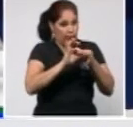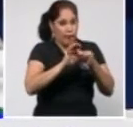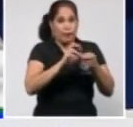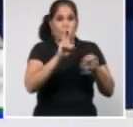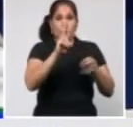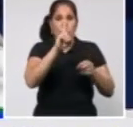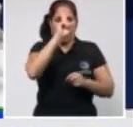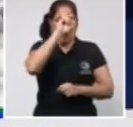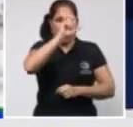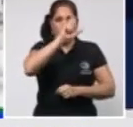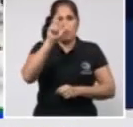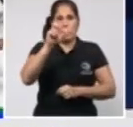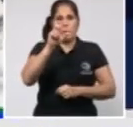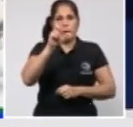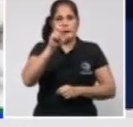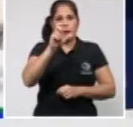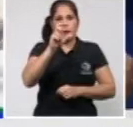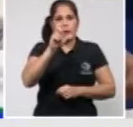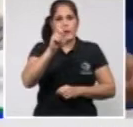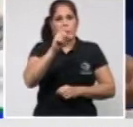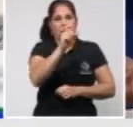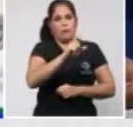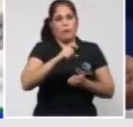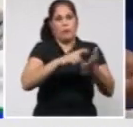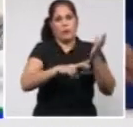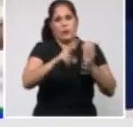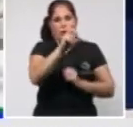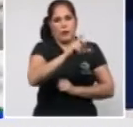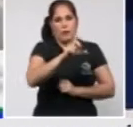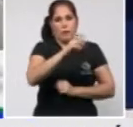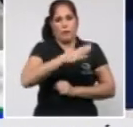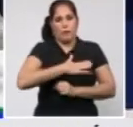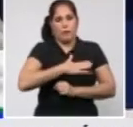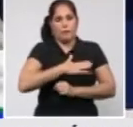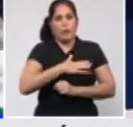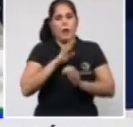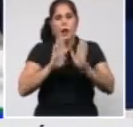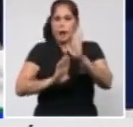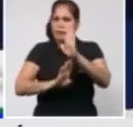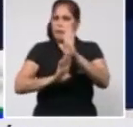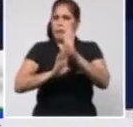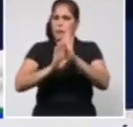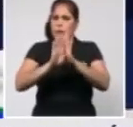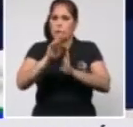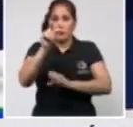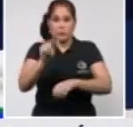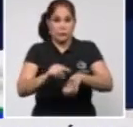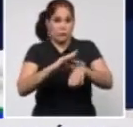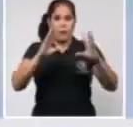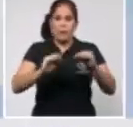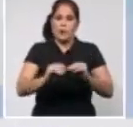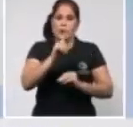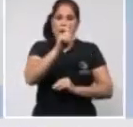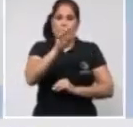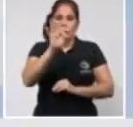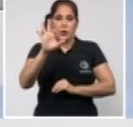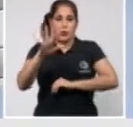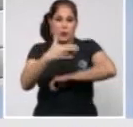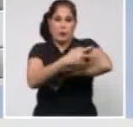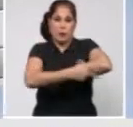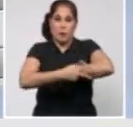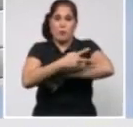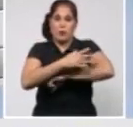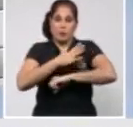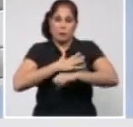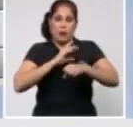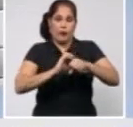Now we are going to turn our attention to the world. As of yesterday, COVID-19 continues to be